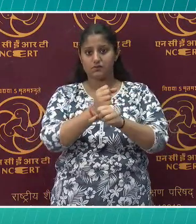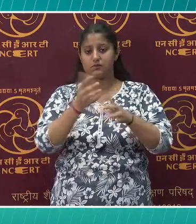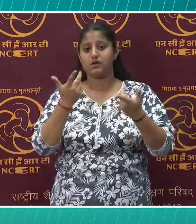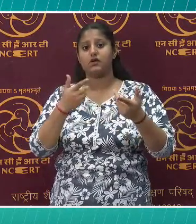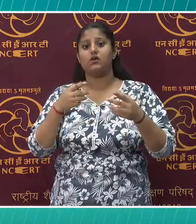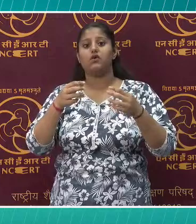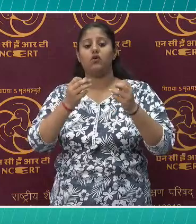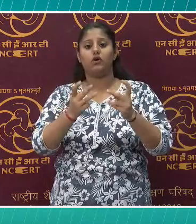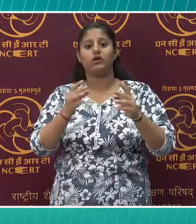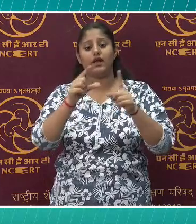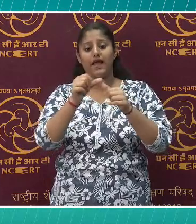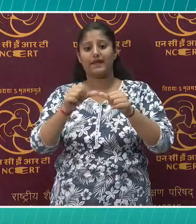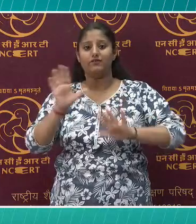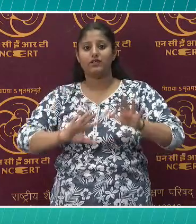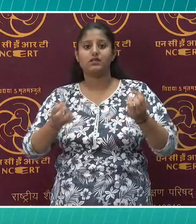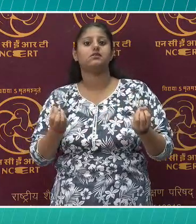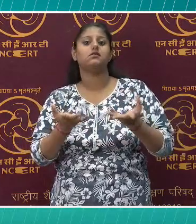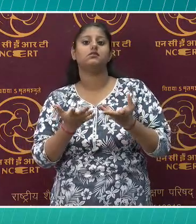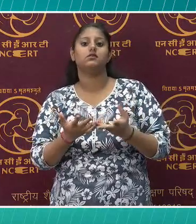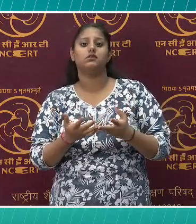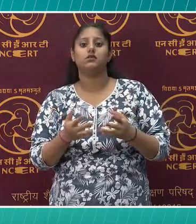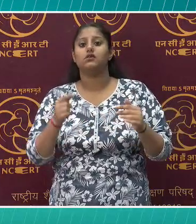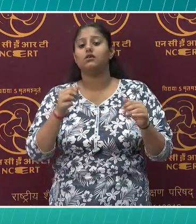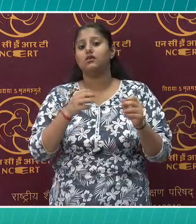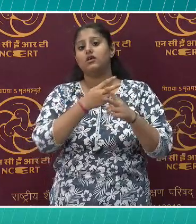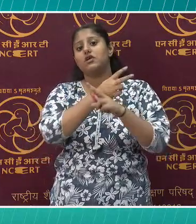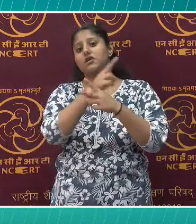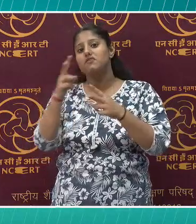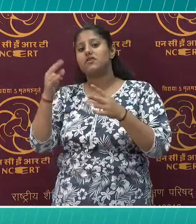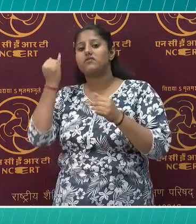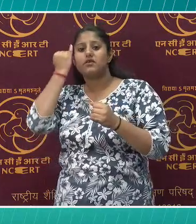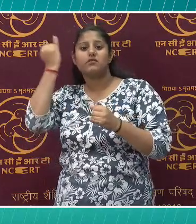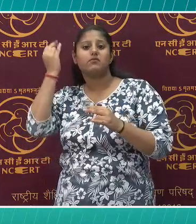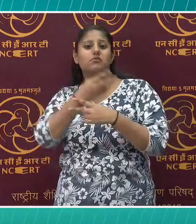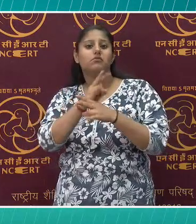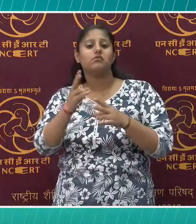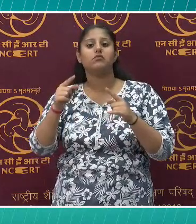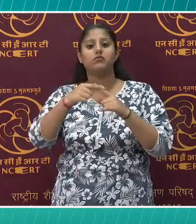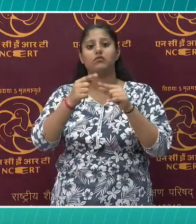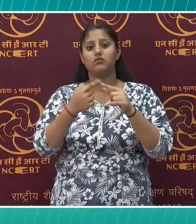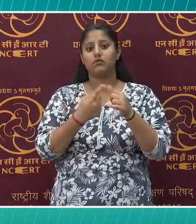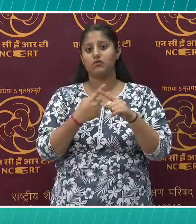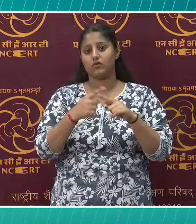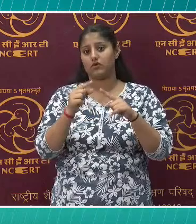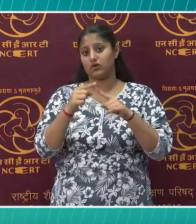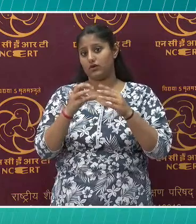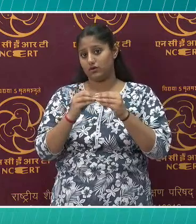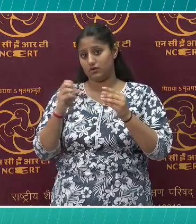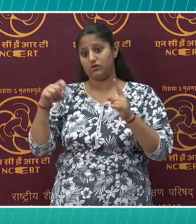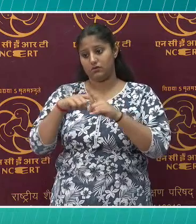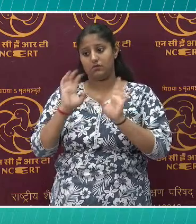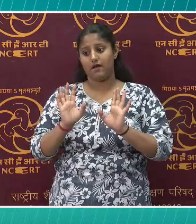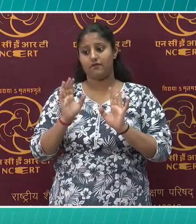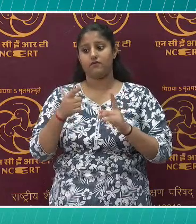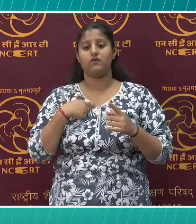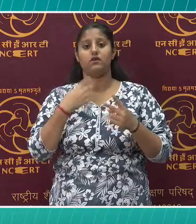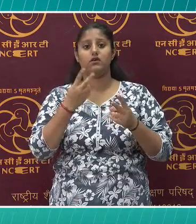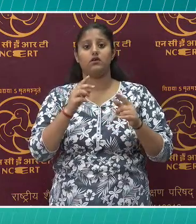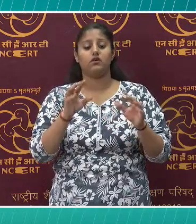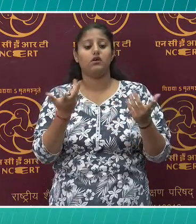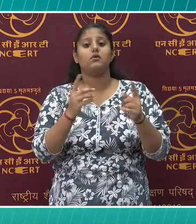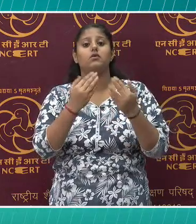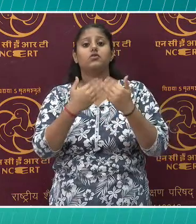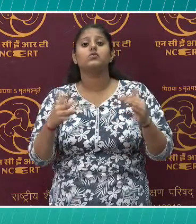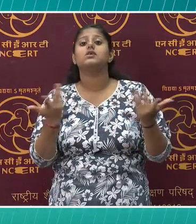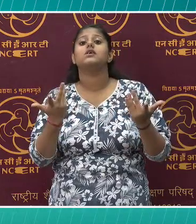start doing these activities. Then introducing different techniques. Now what we really want students is,